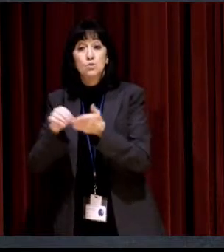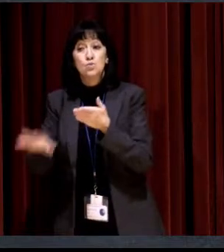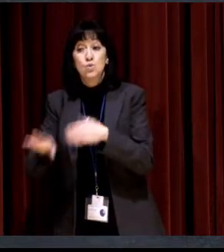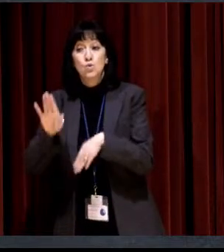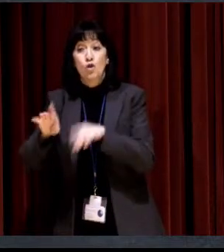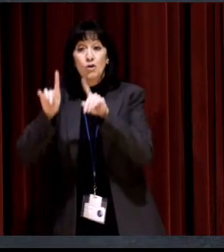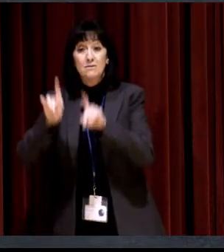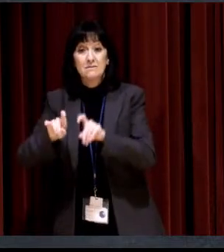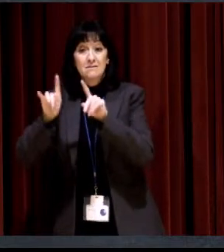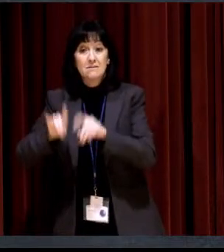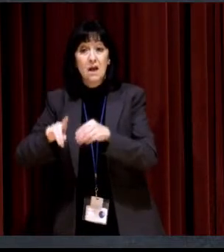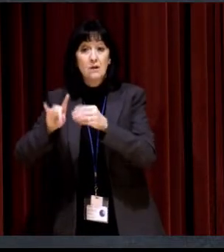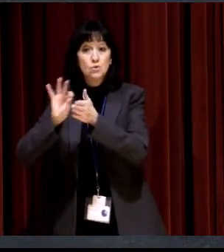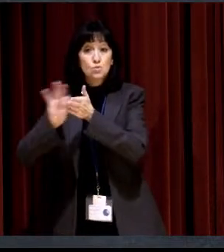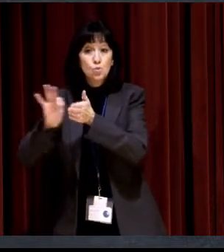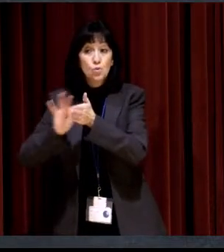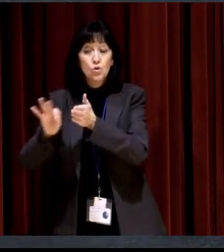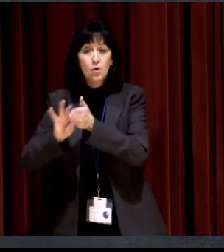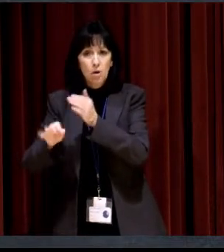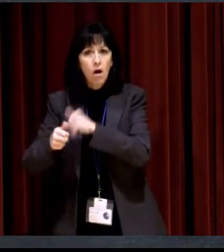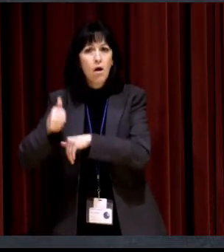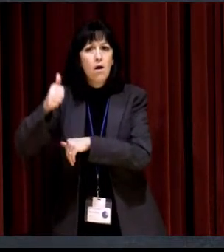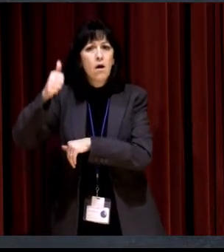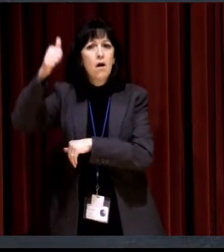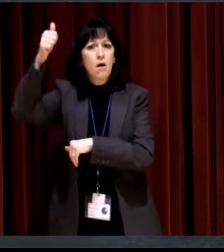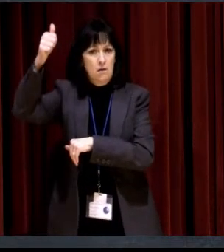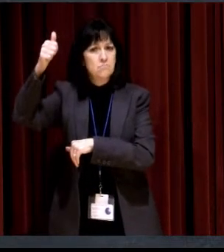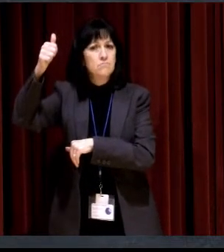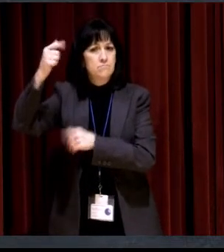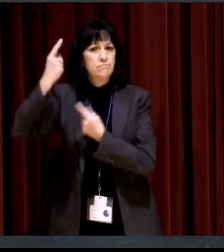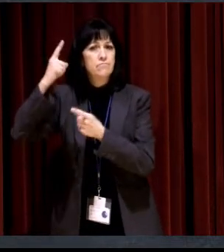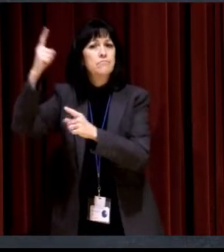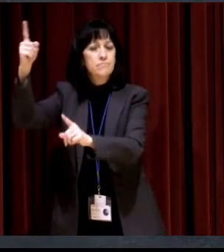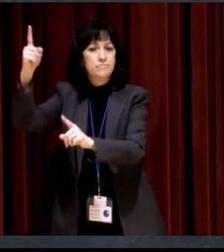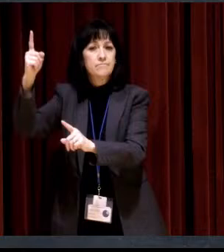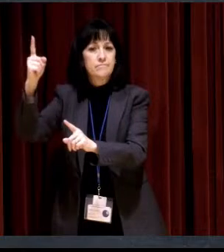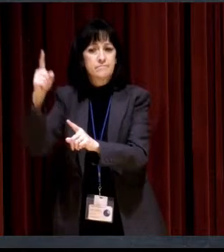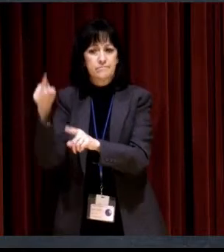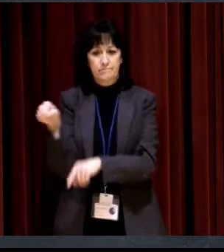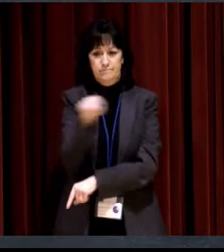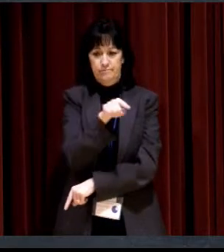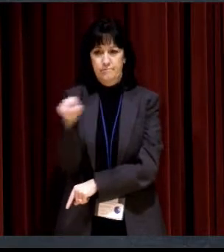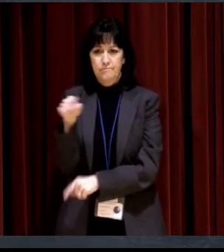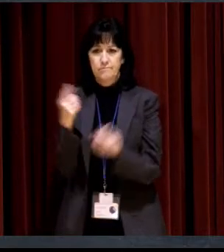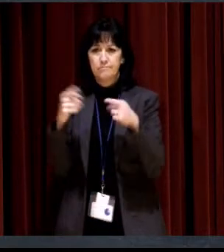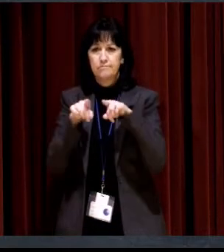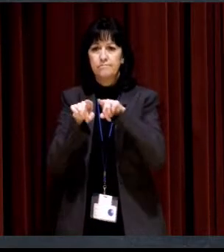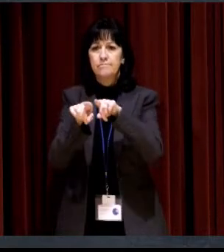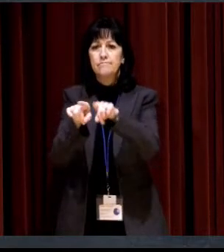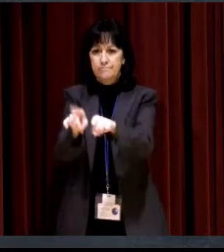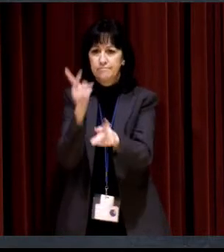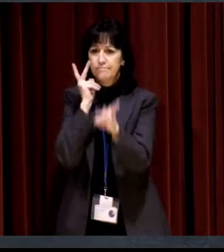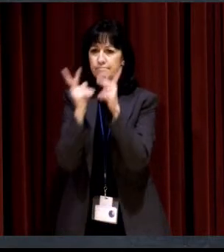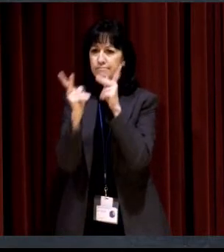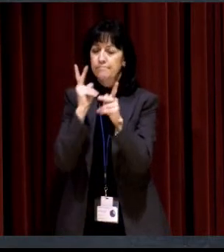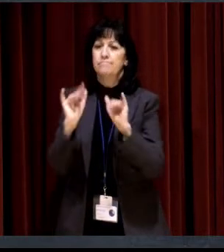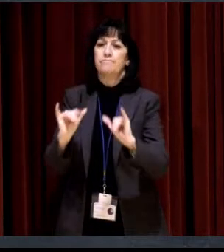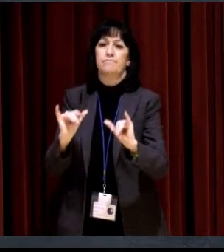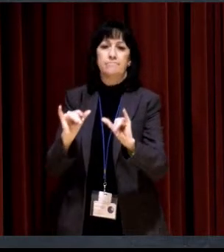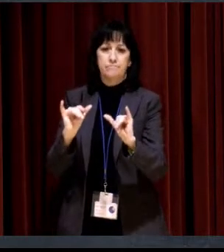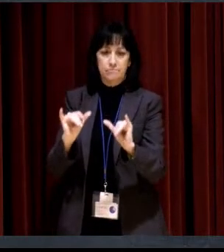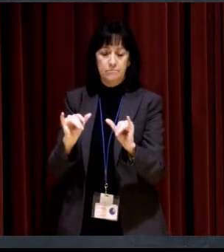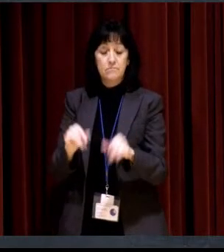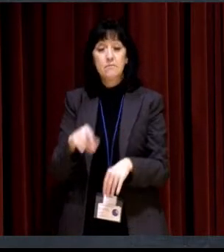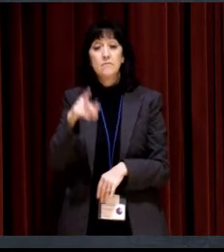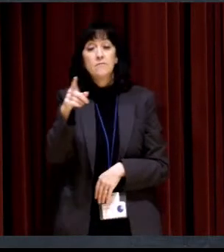that. And then my last question would be, and I know that you have been talking about the Coalition of the Willing. And so